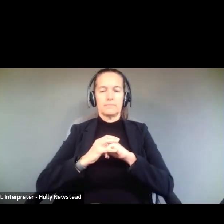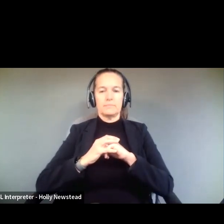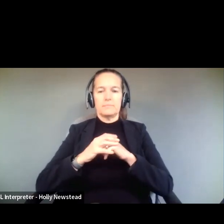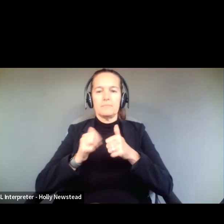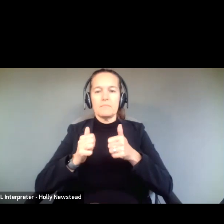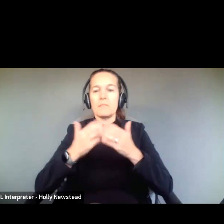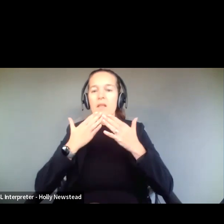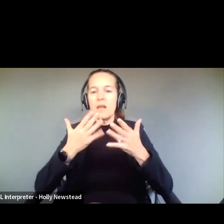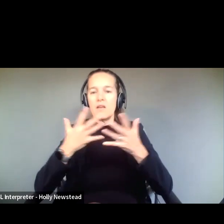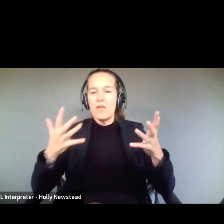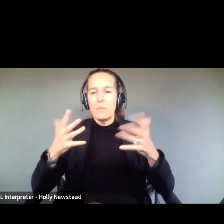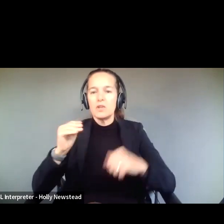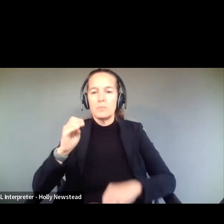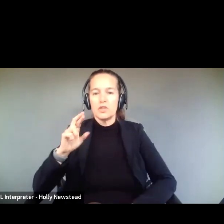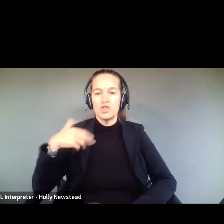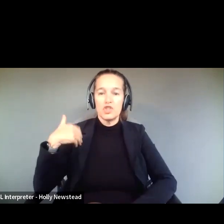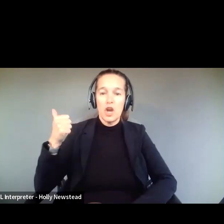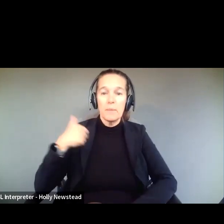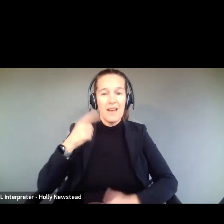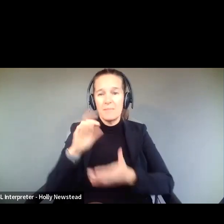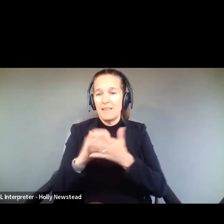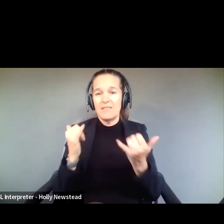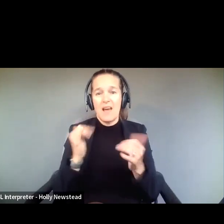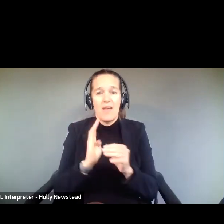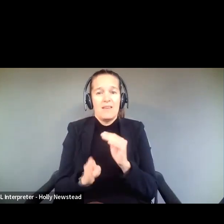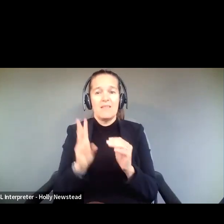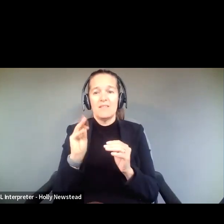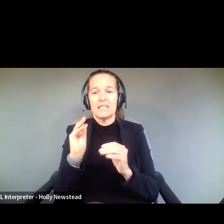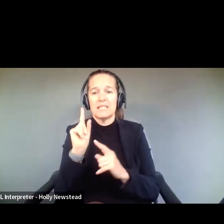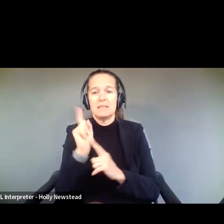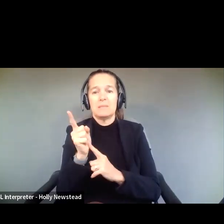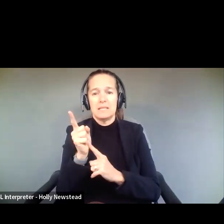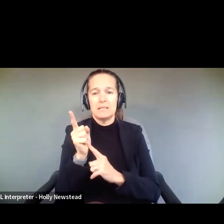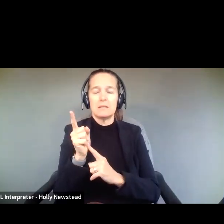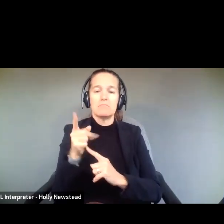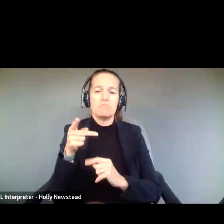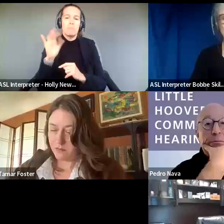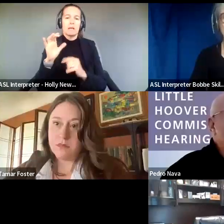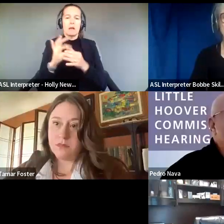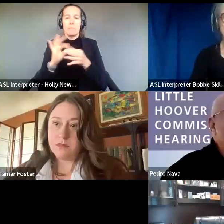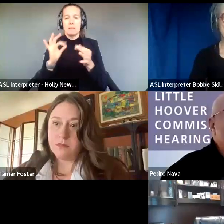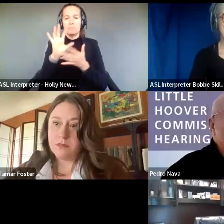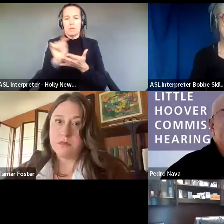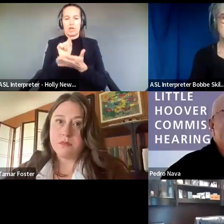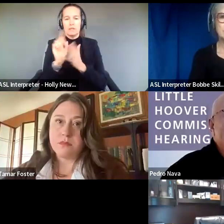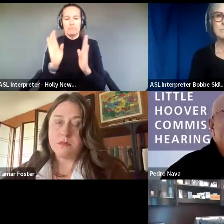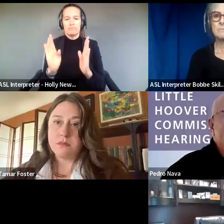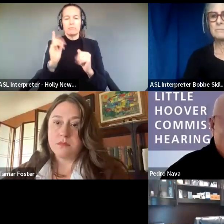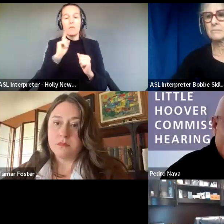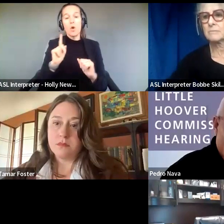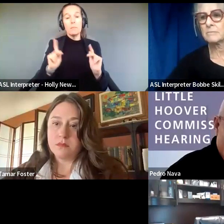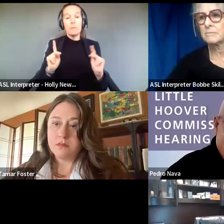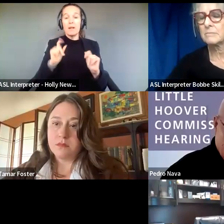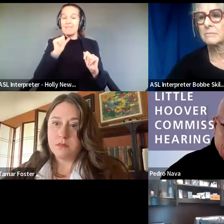Thank you very much, Mr. Chairman. I believe we have reached the end of our 60-minute public comment period. For those who